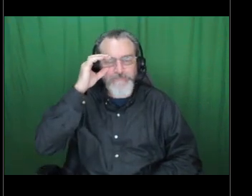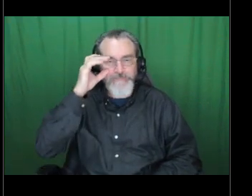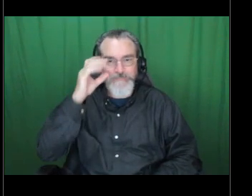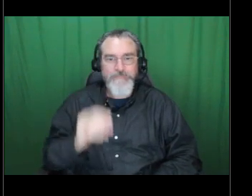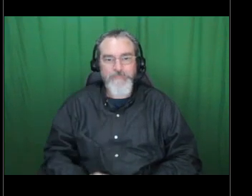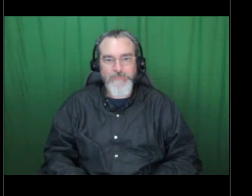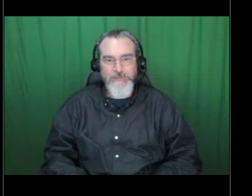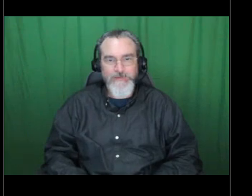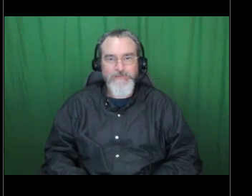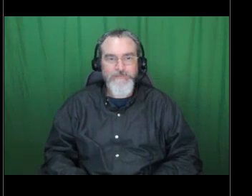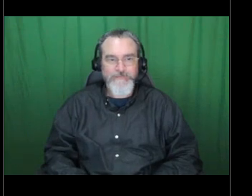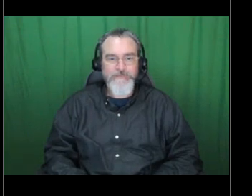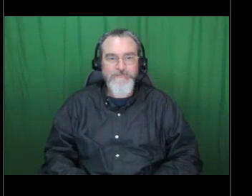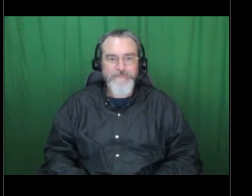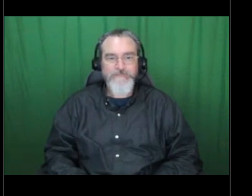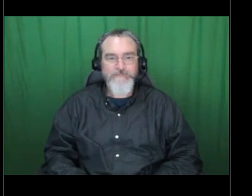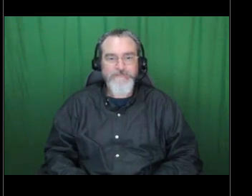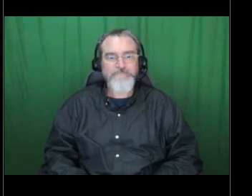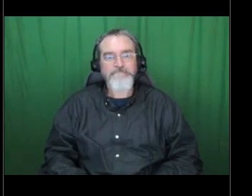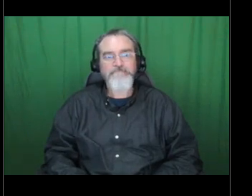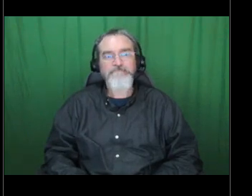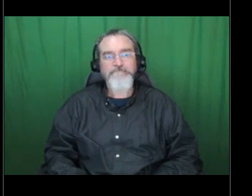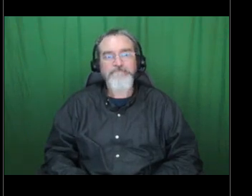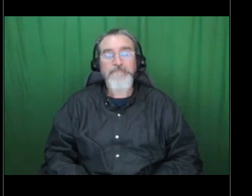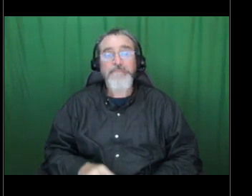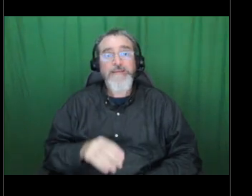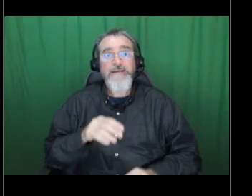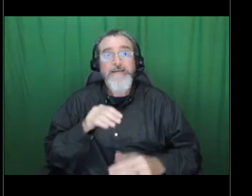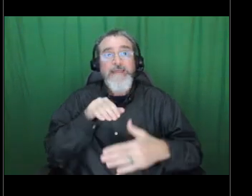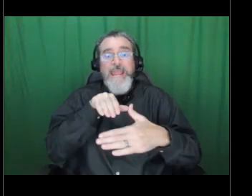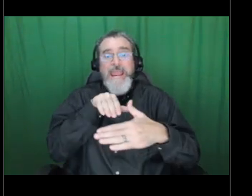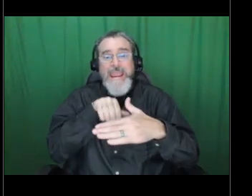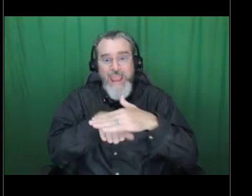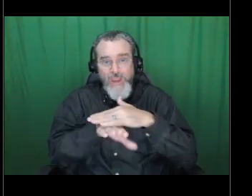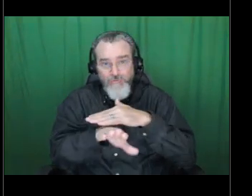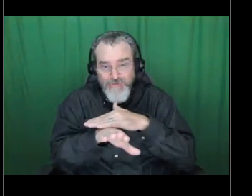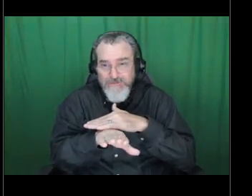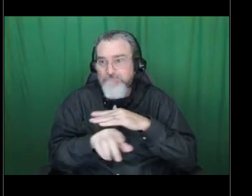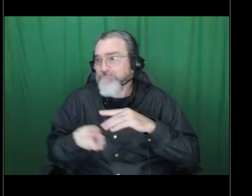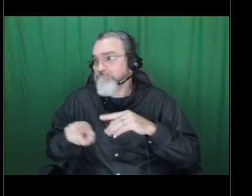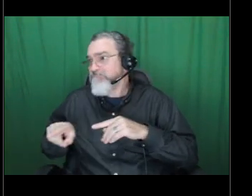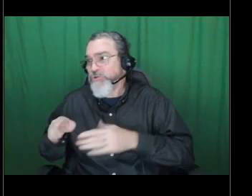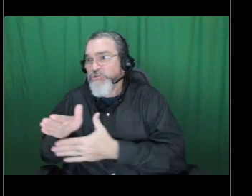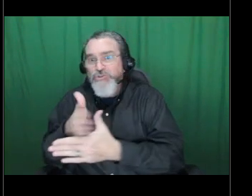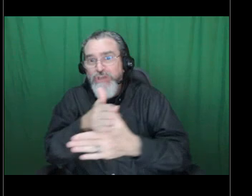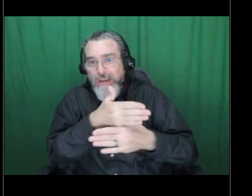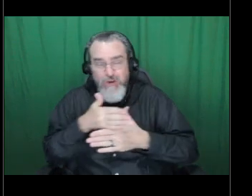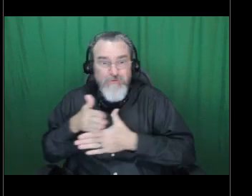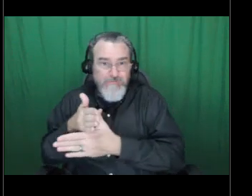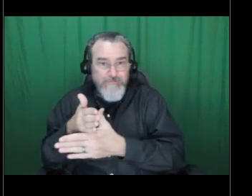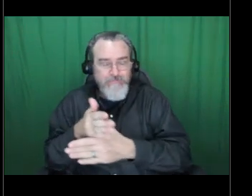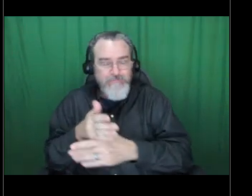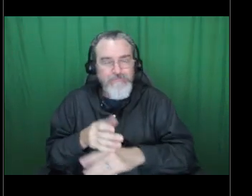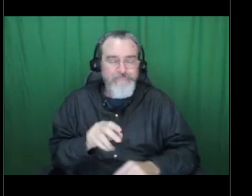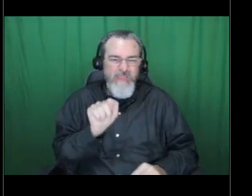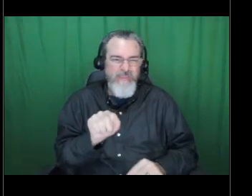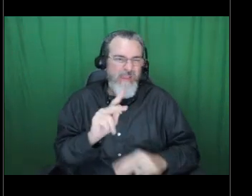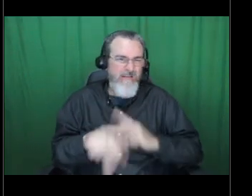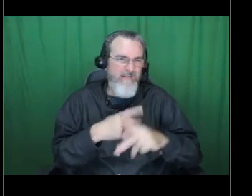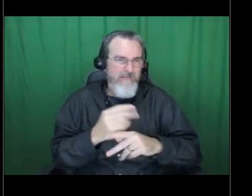Buildings with 1 or more common entrances. When a building has 1 or more common